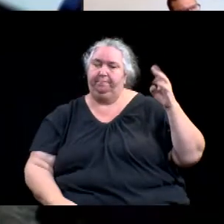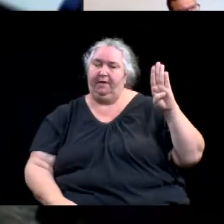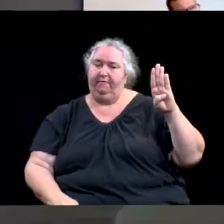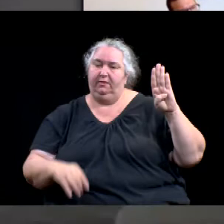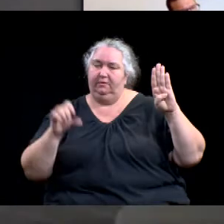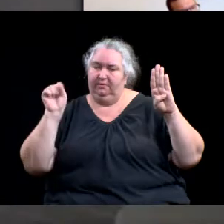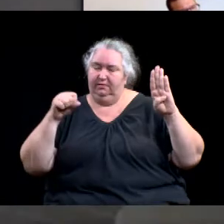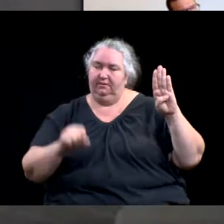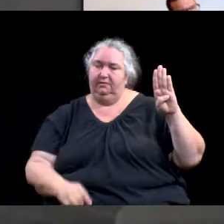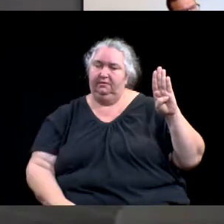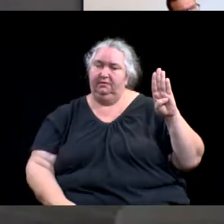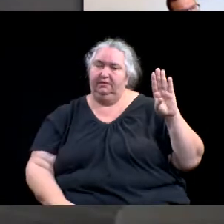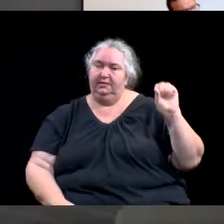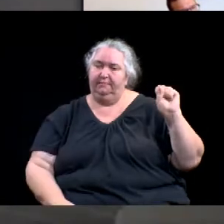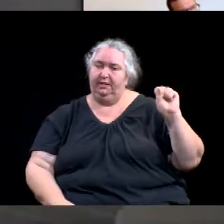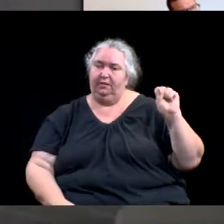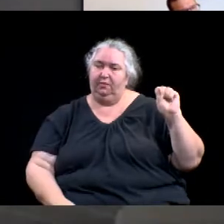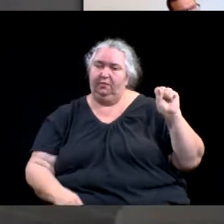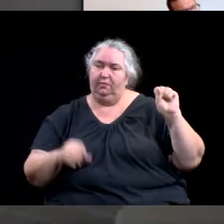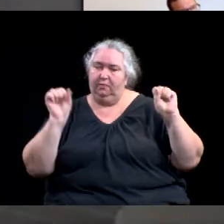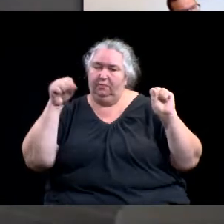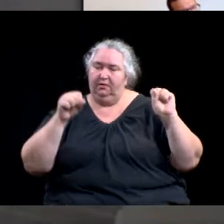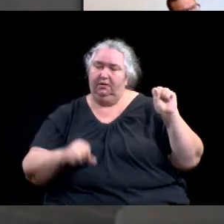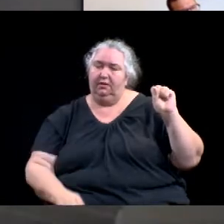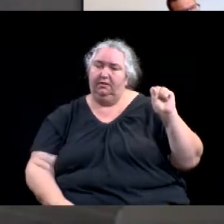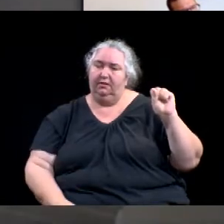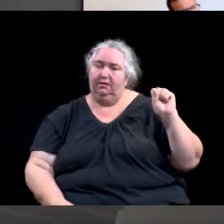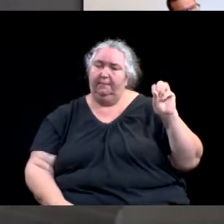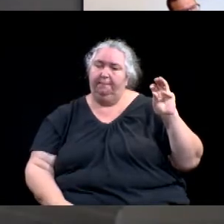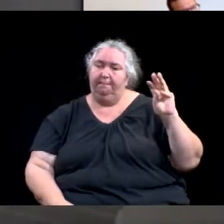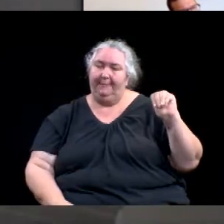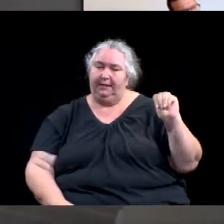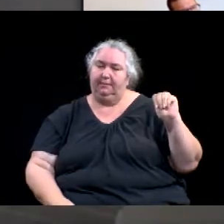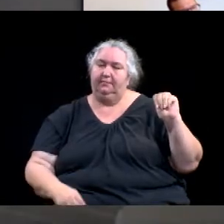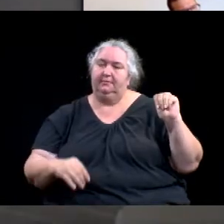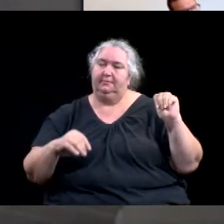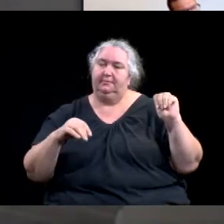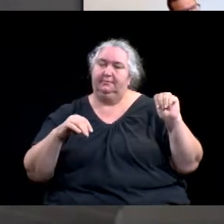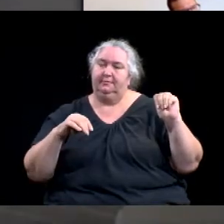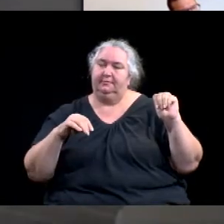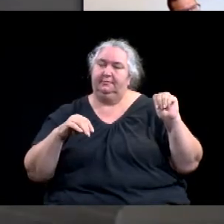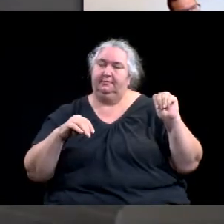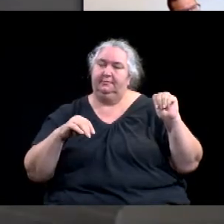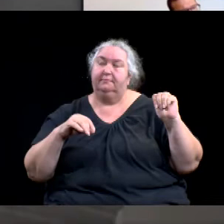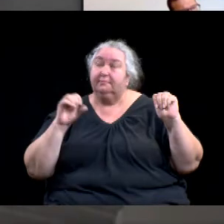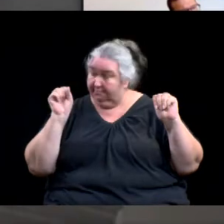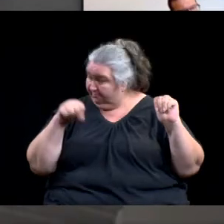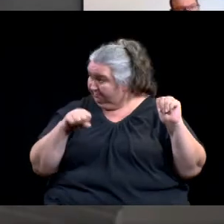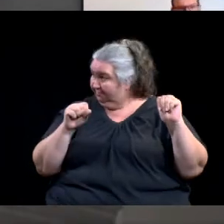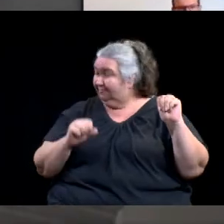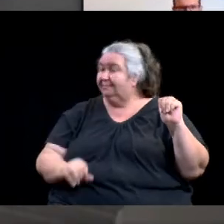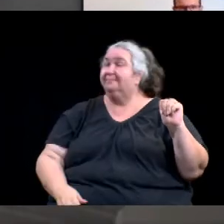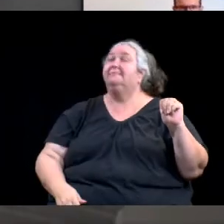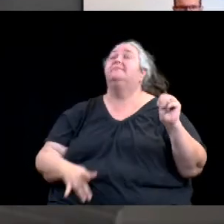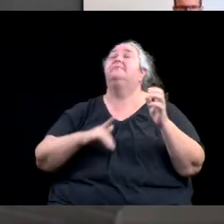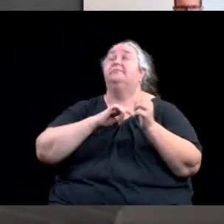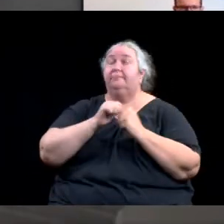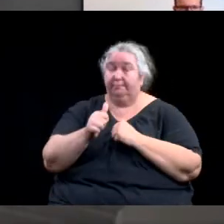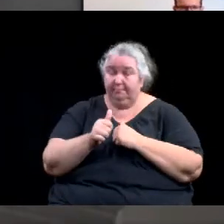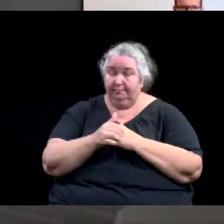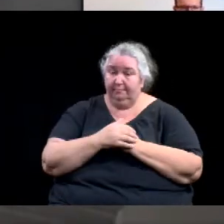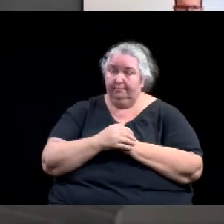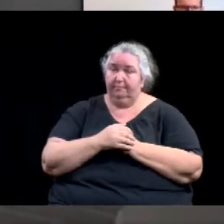Yes. That motion carries, and we'll move on to ordinance